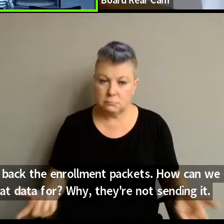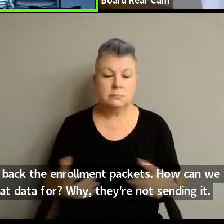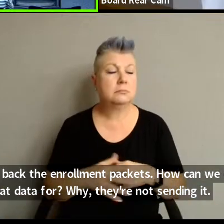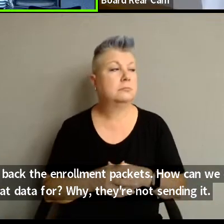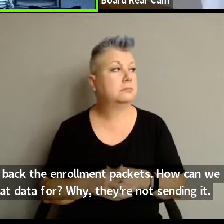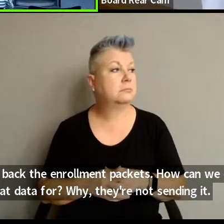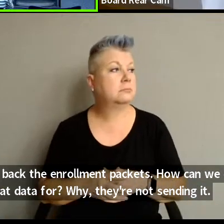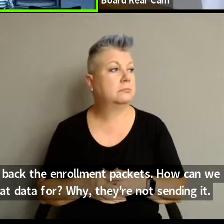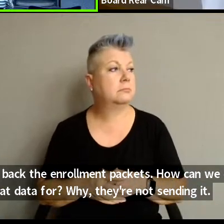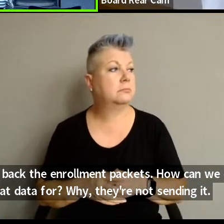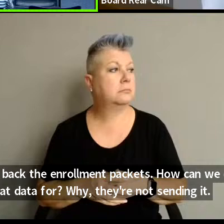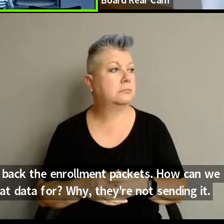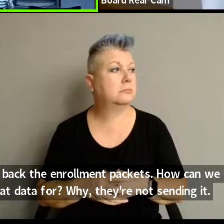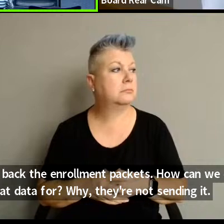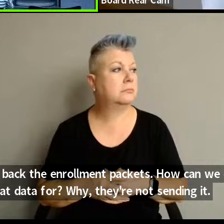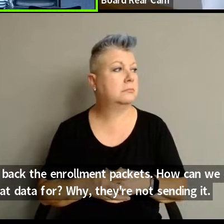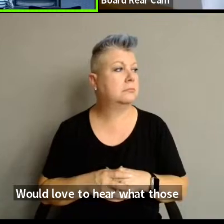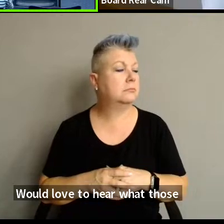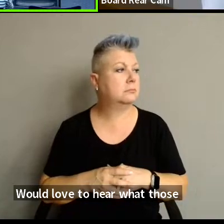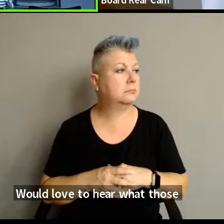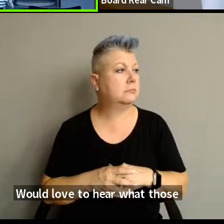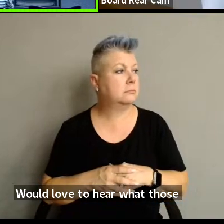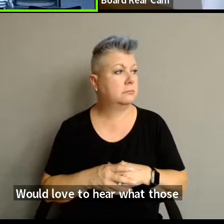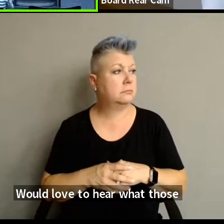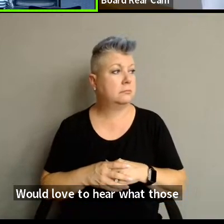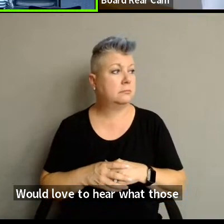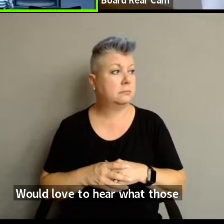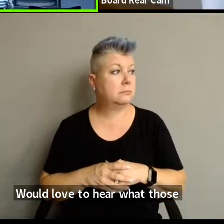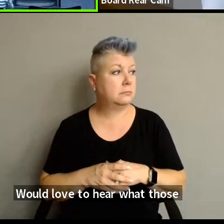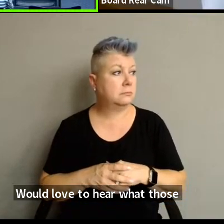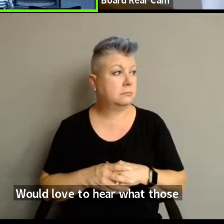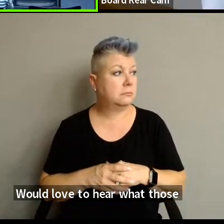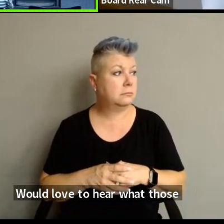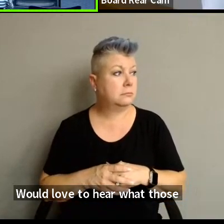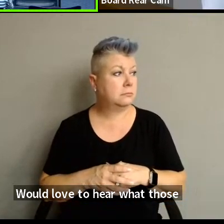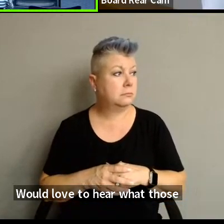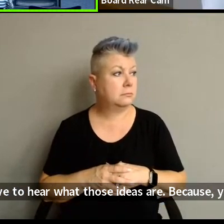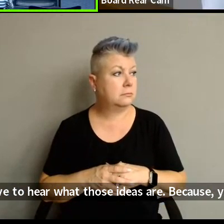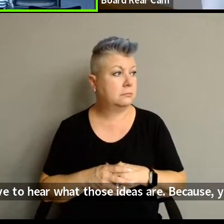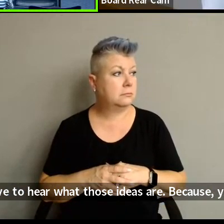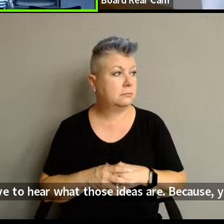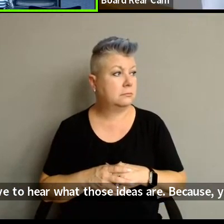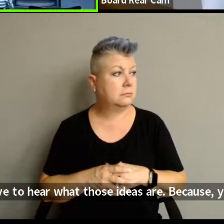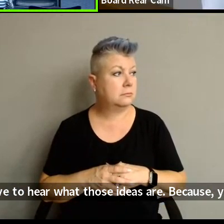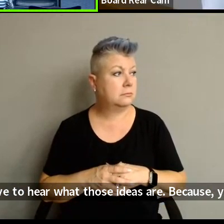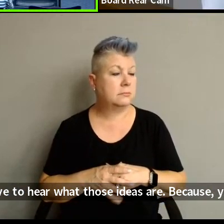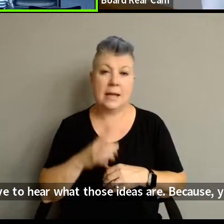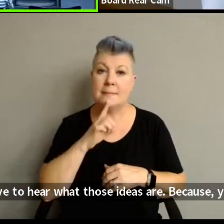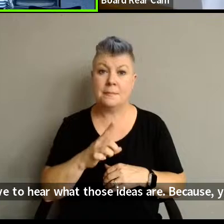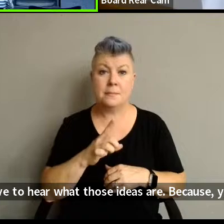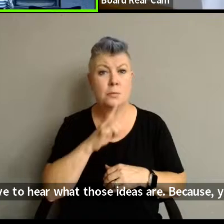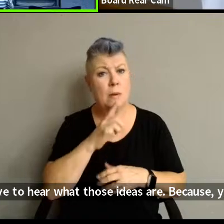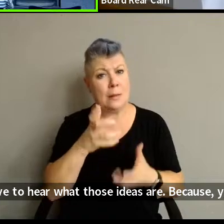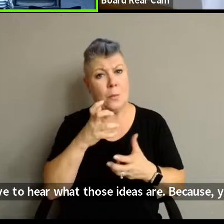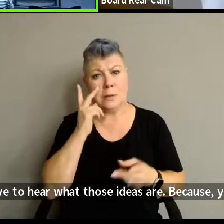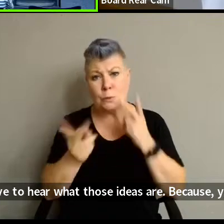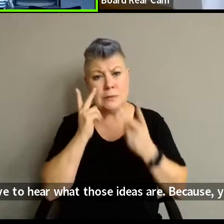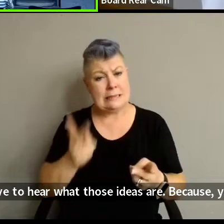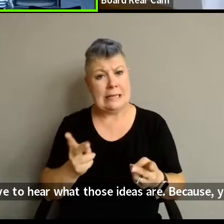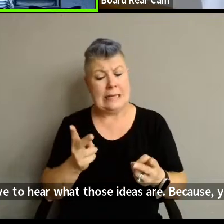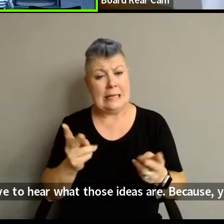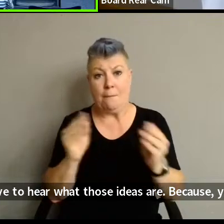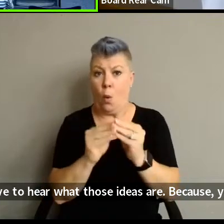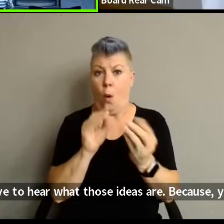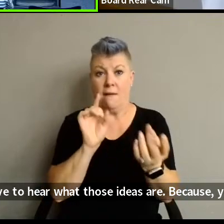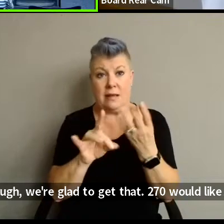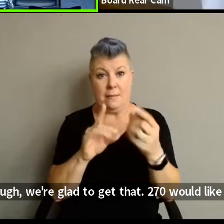those ideas are, because 270, though we're glad to get that 270, we'd like to see that go. I'm very happy for any feedback we get.